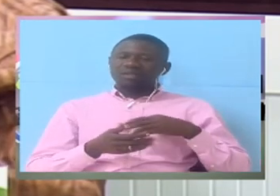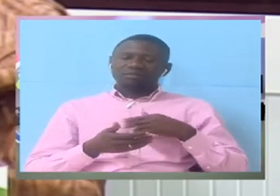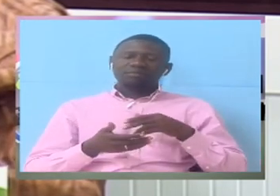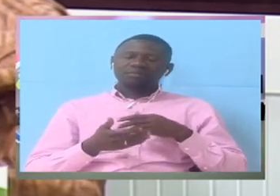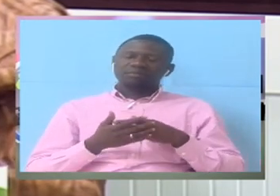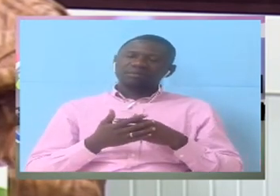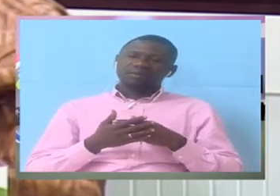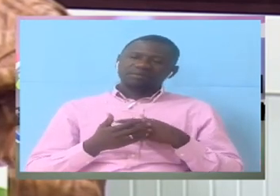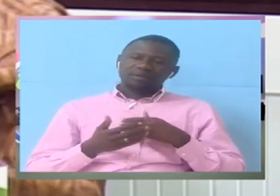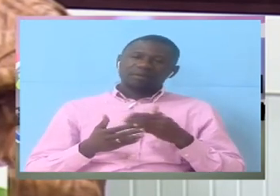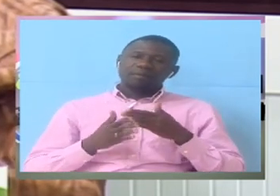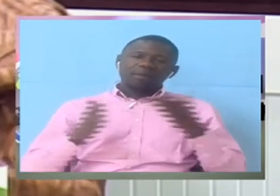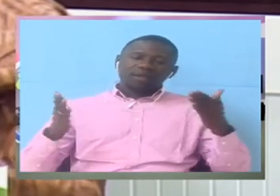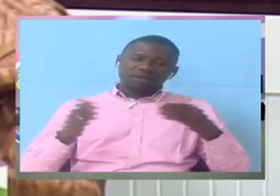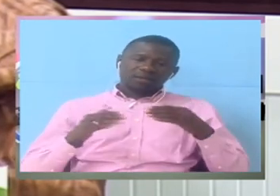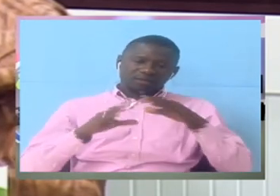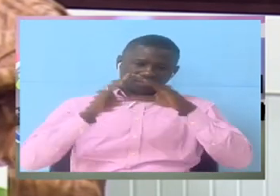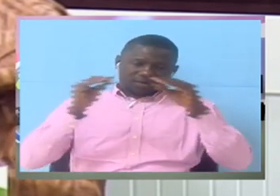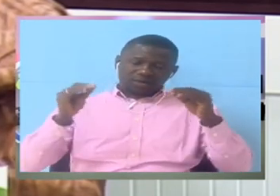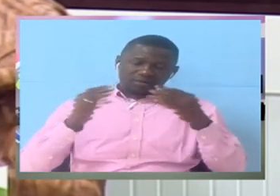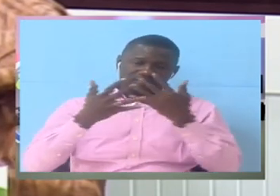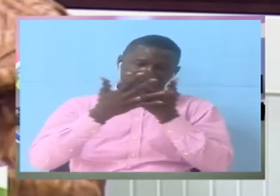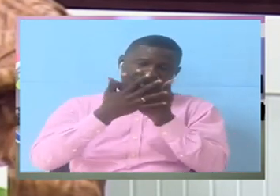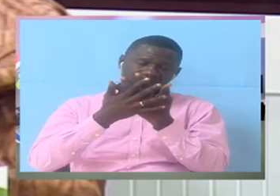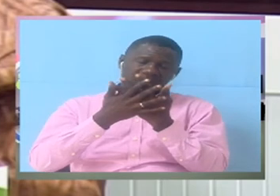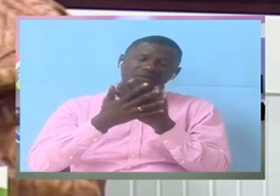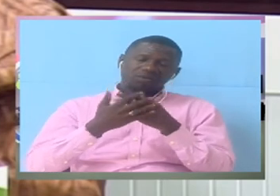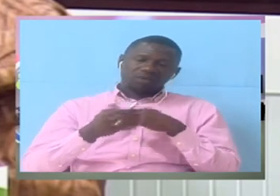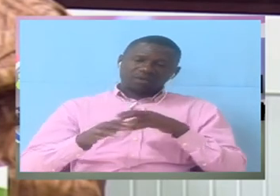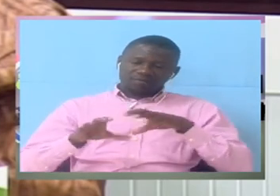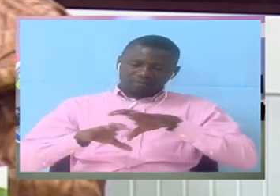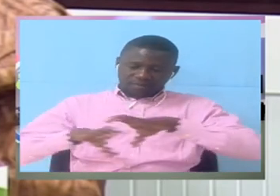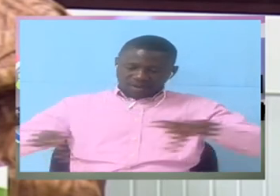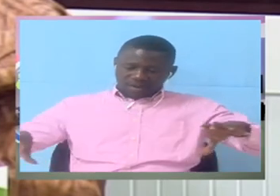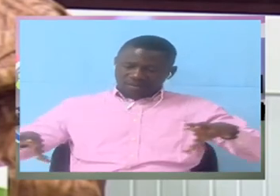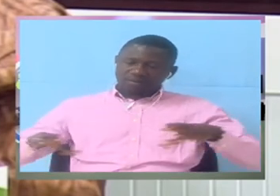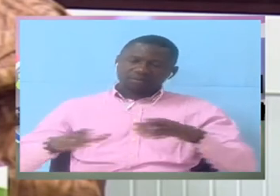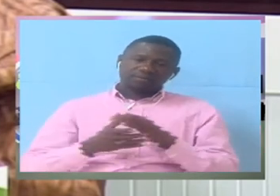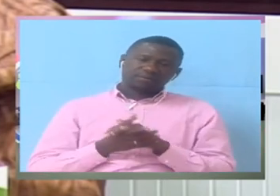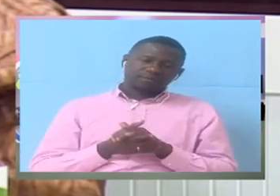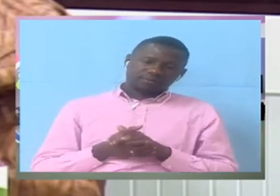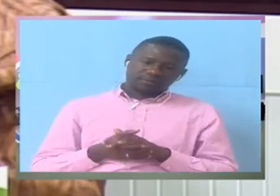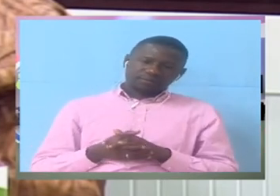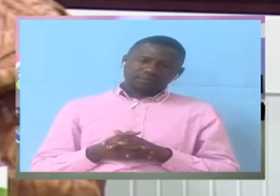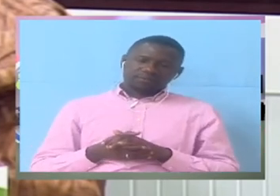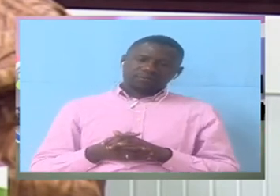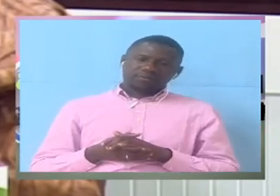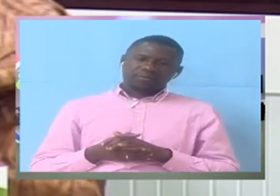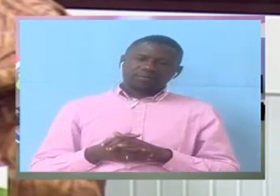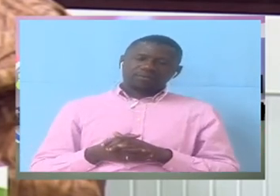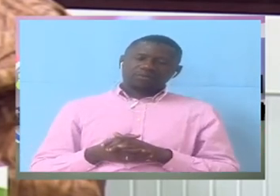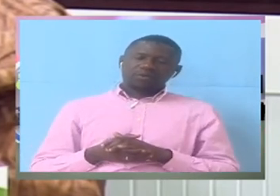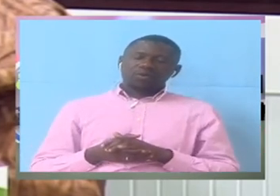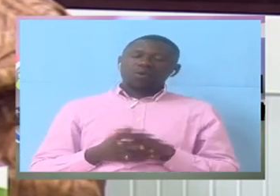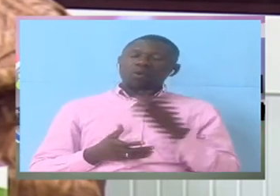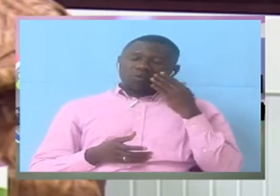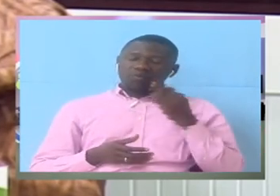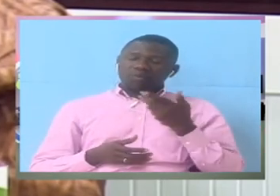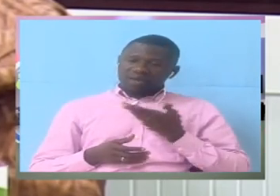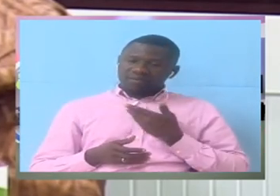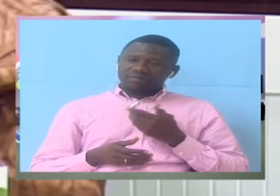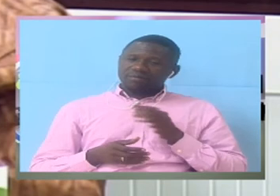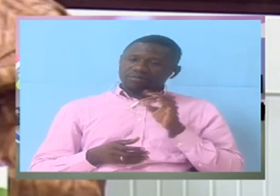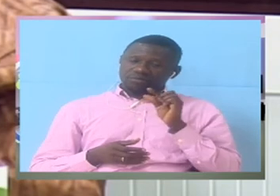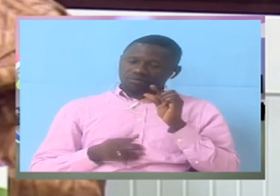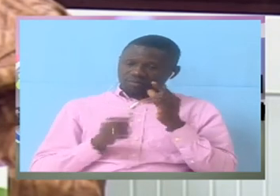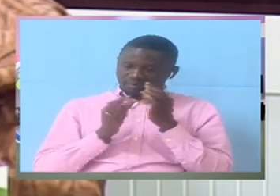media, maniad, you had only planks of wood. Dola Cairo Soto Keta Wato Menti. When we had some